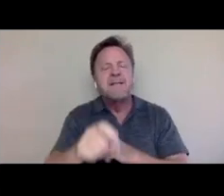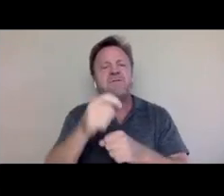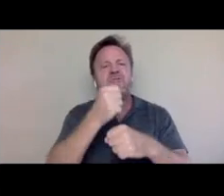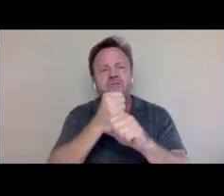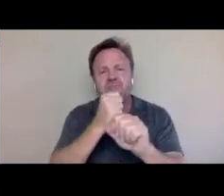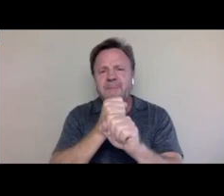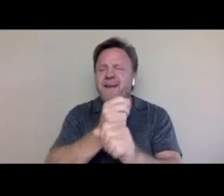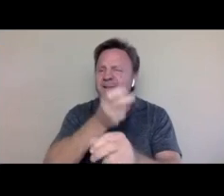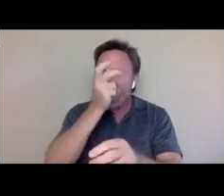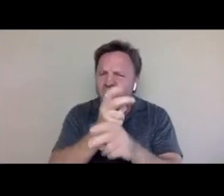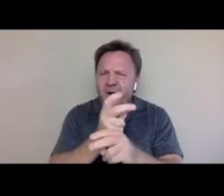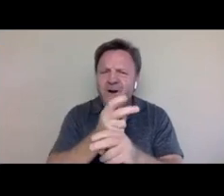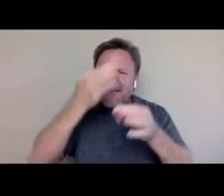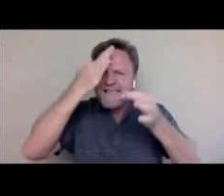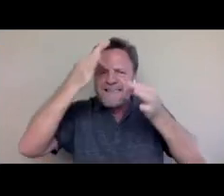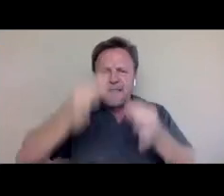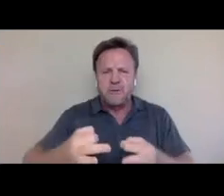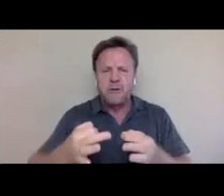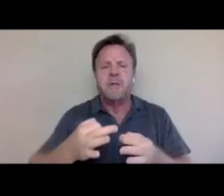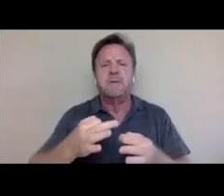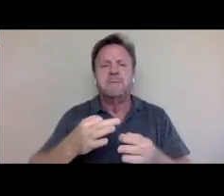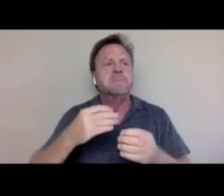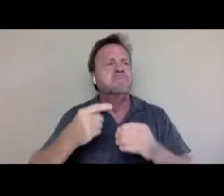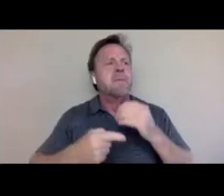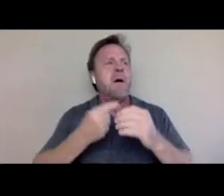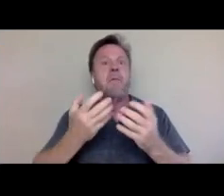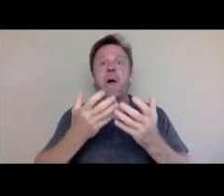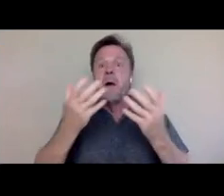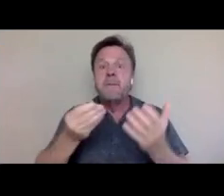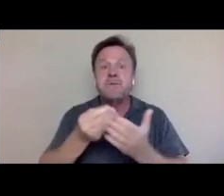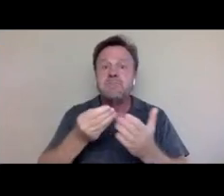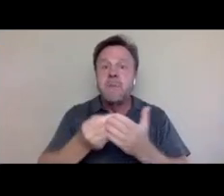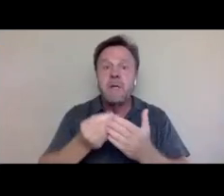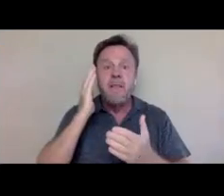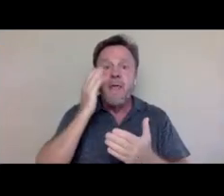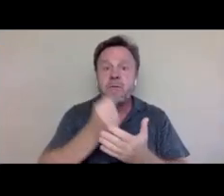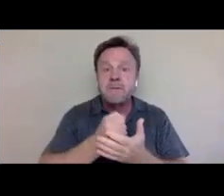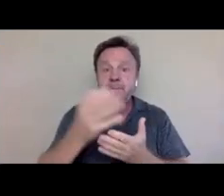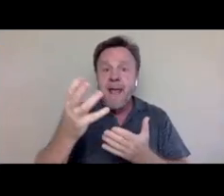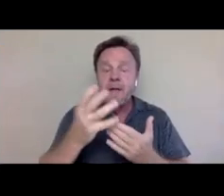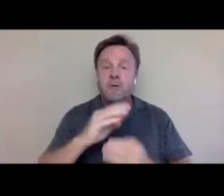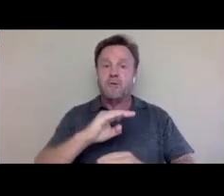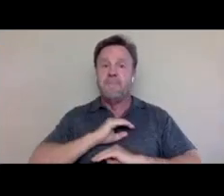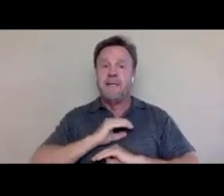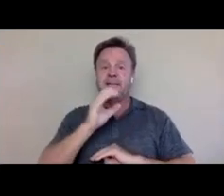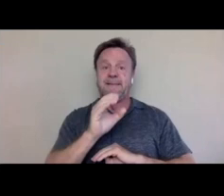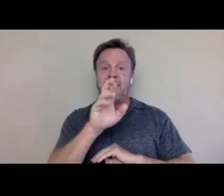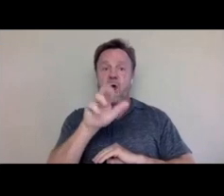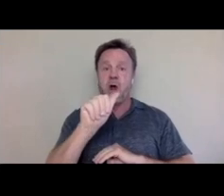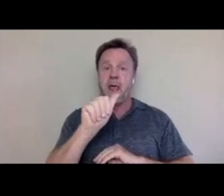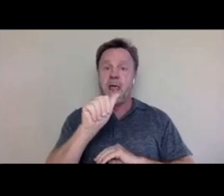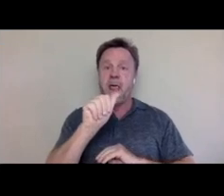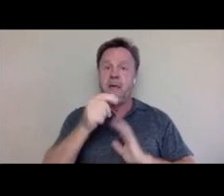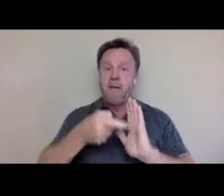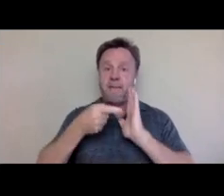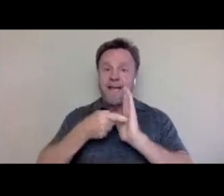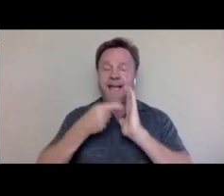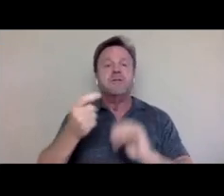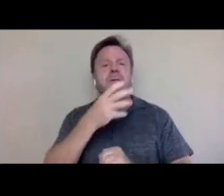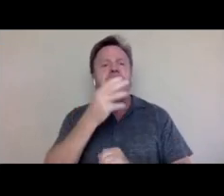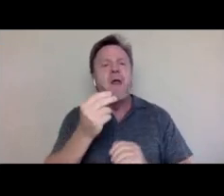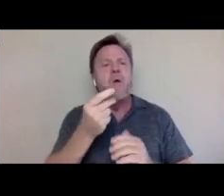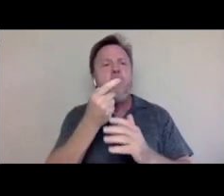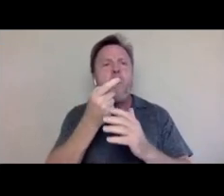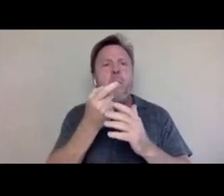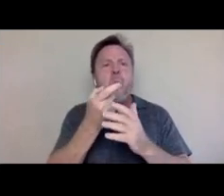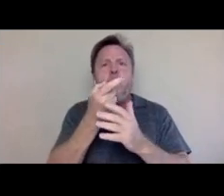hard decisions on how much money they're going to spend to meet CRA obligations and what are they going to spend